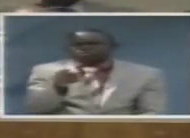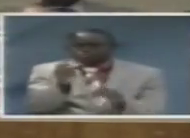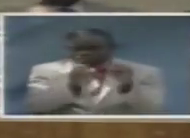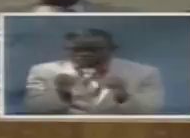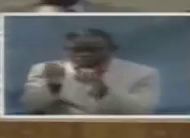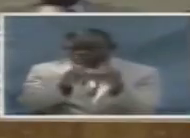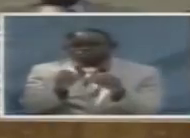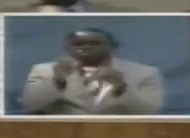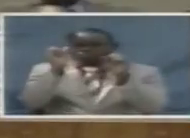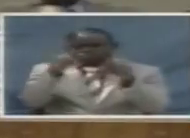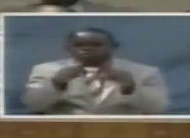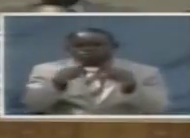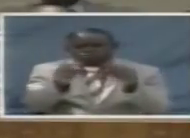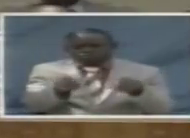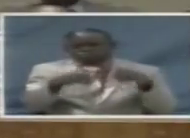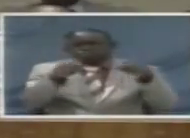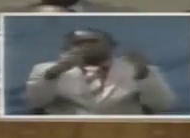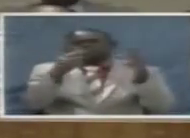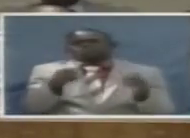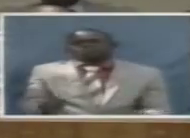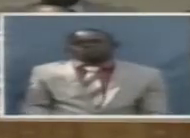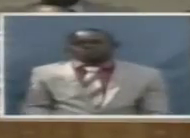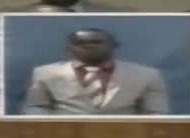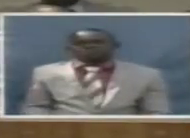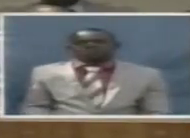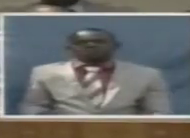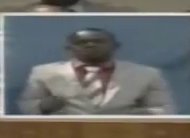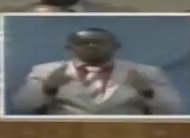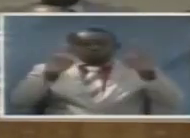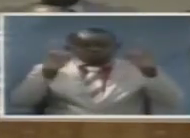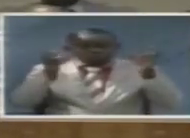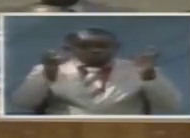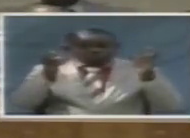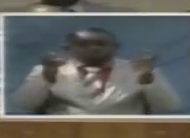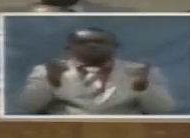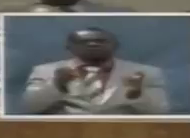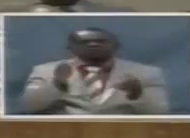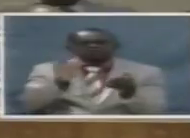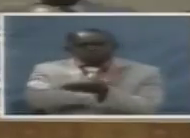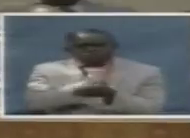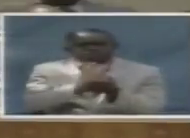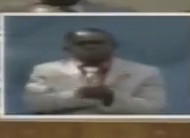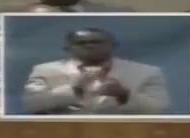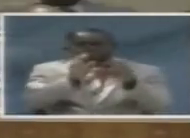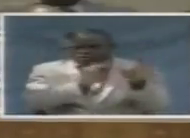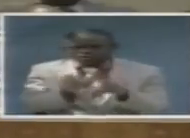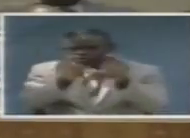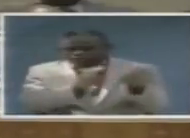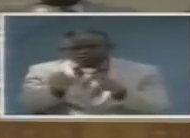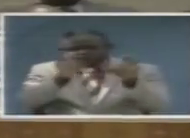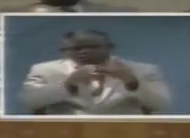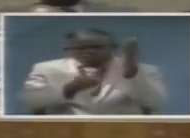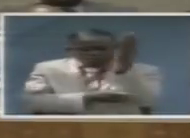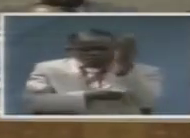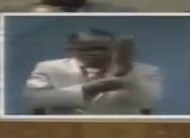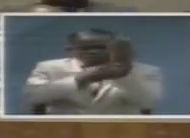aspire to make a reality of the plan's theme, accelerating development efforts towards the Vision